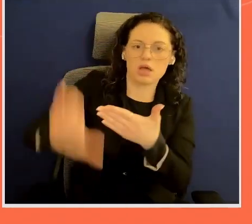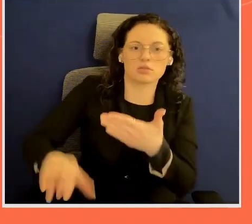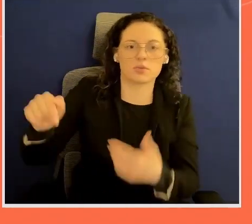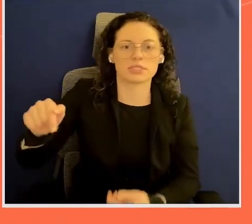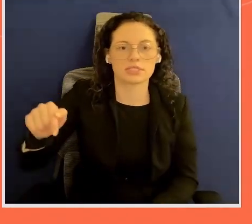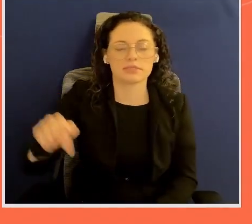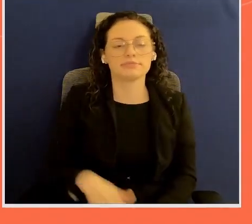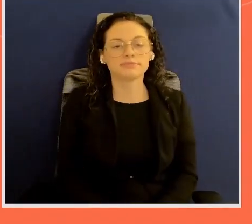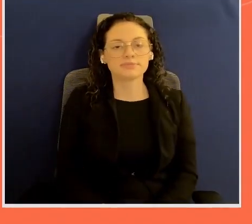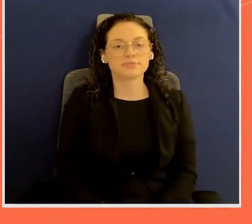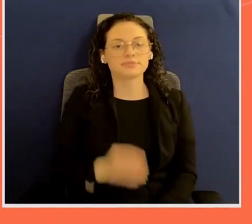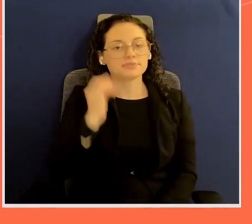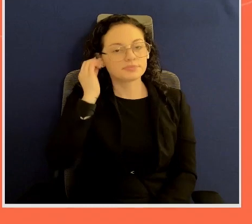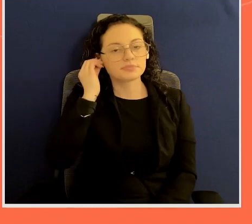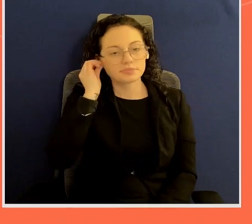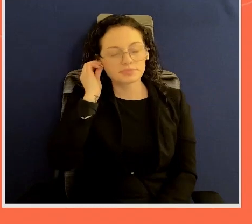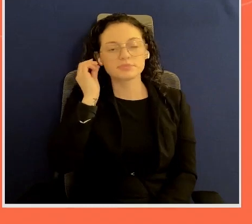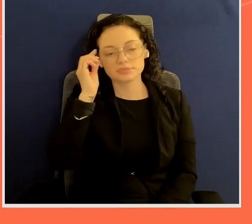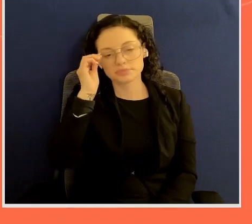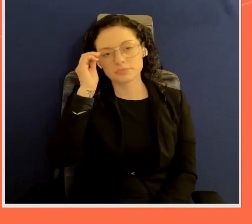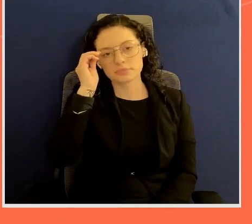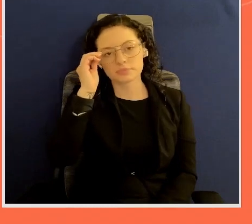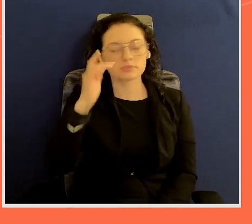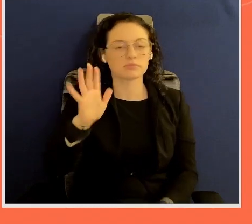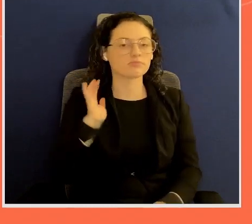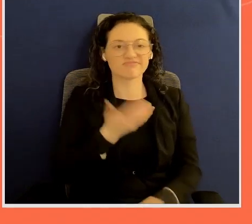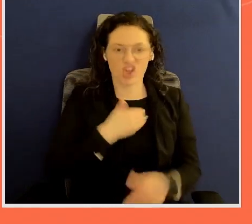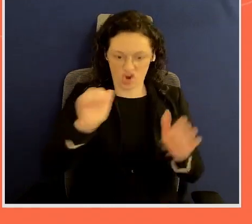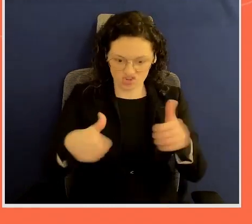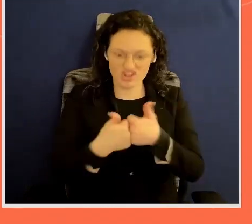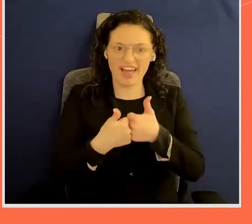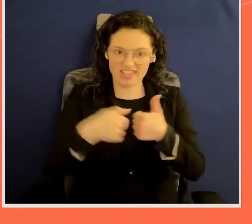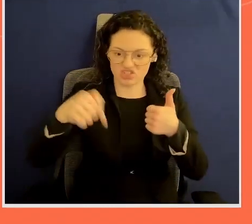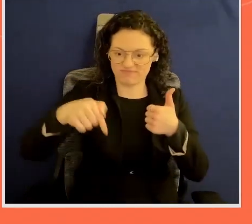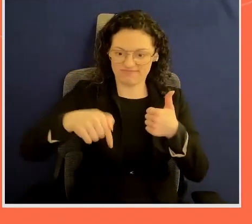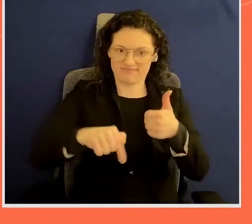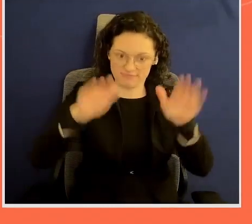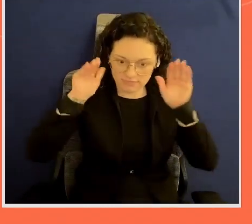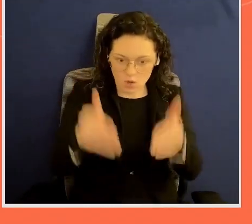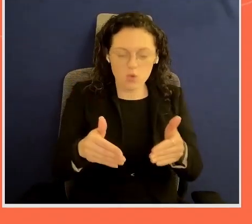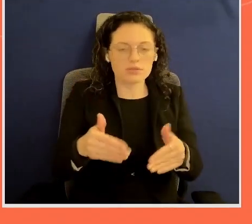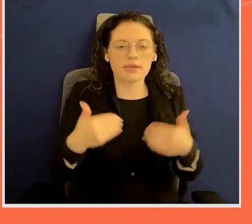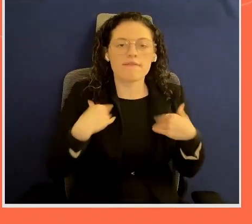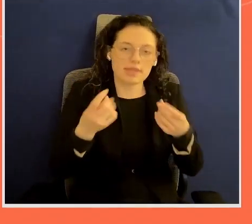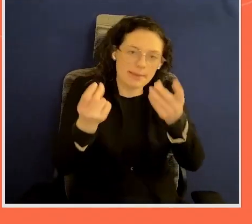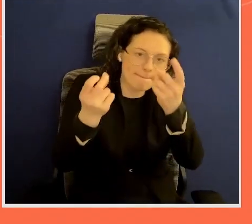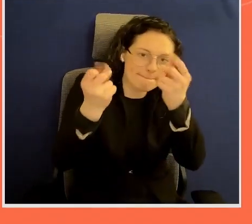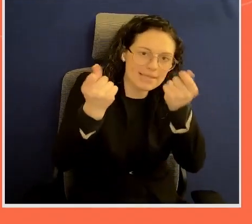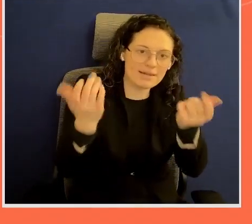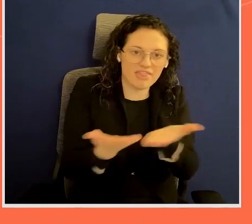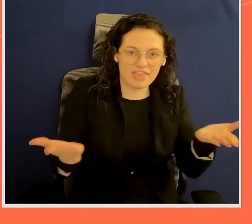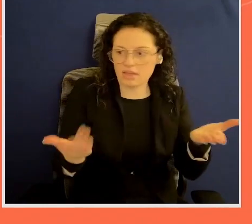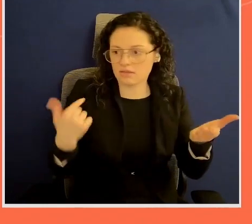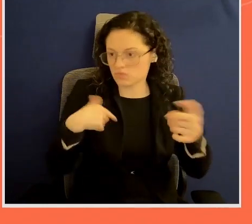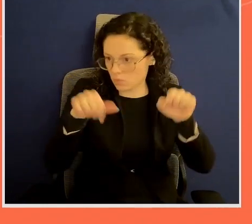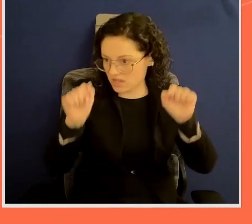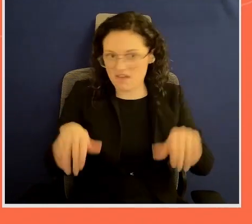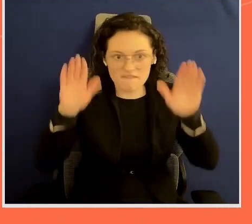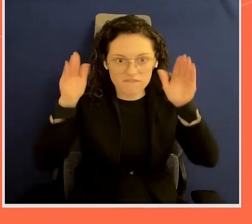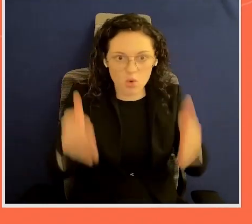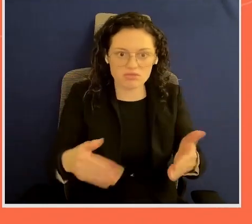commitments necessary in order to make the promises real. Not enough was being done to create the kind of